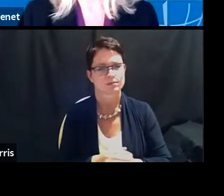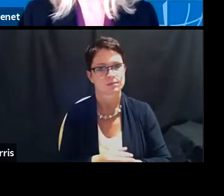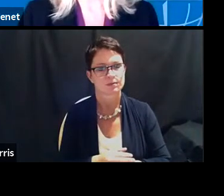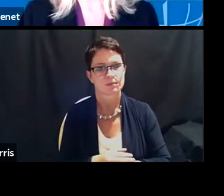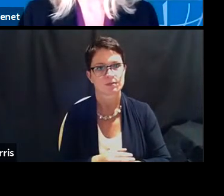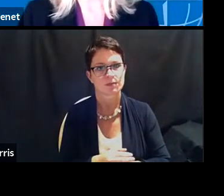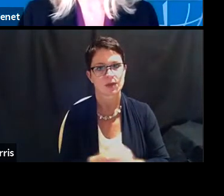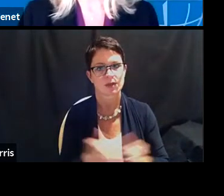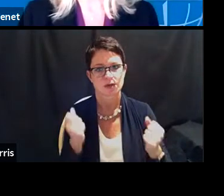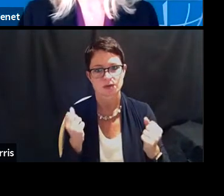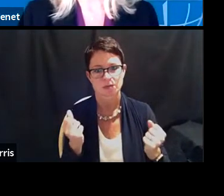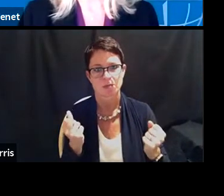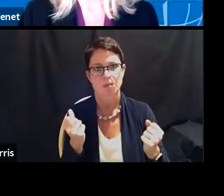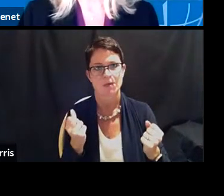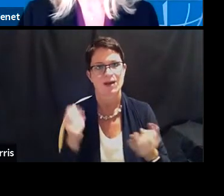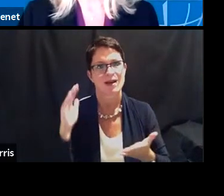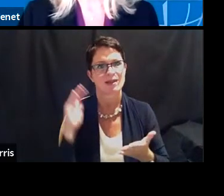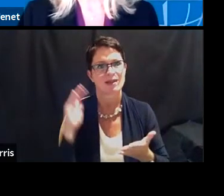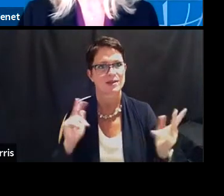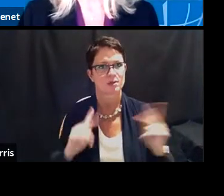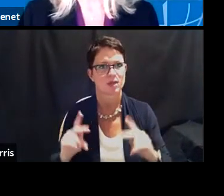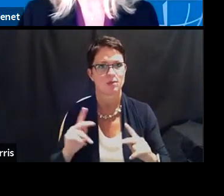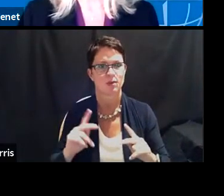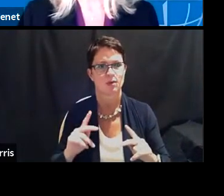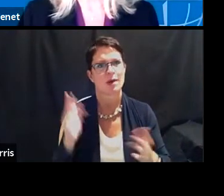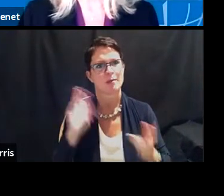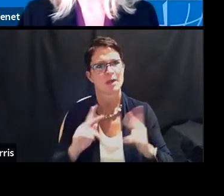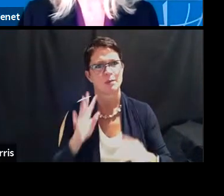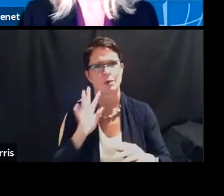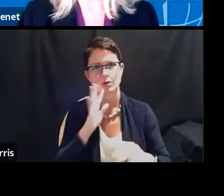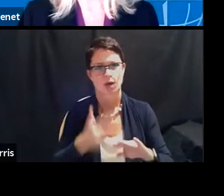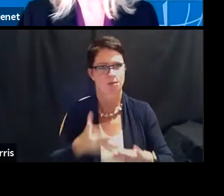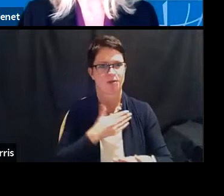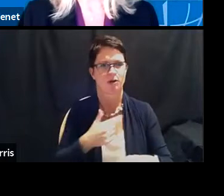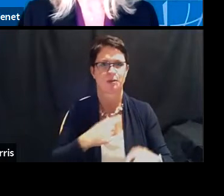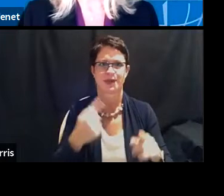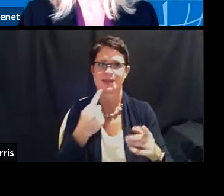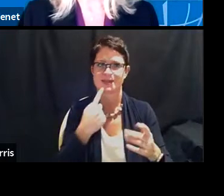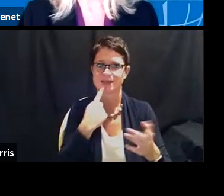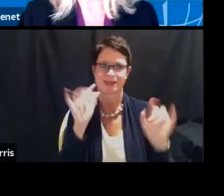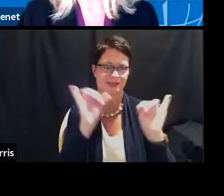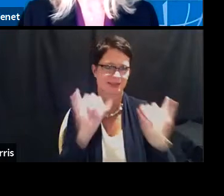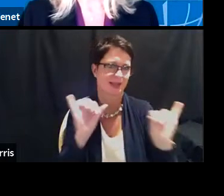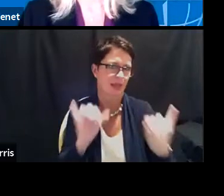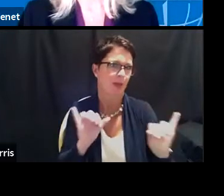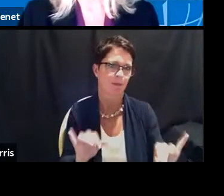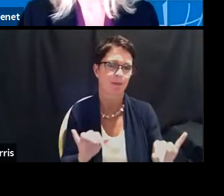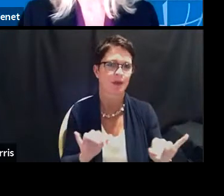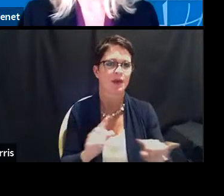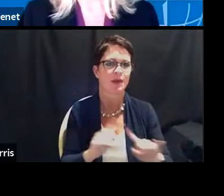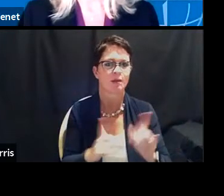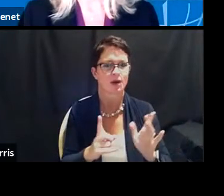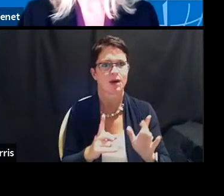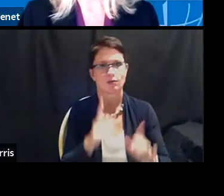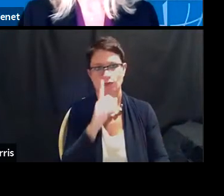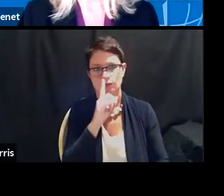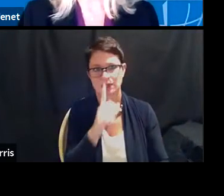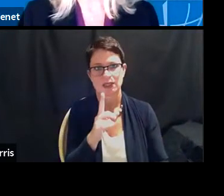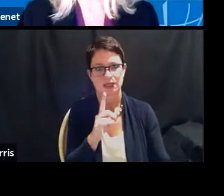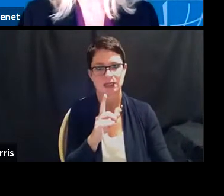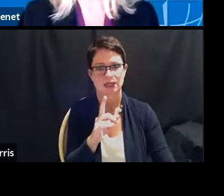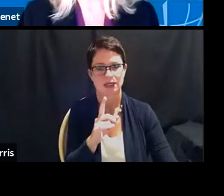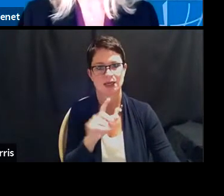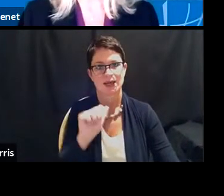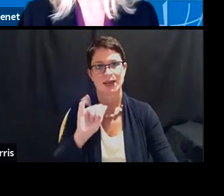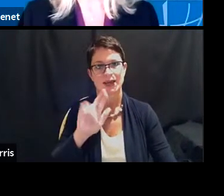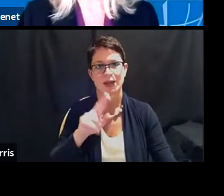the folks who spoke before me basically touched the same topics. the air train